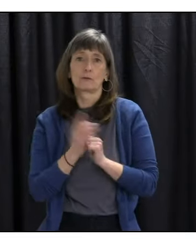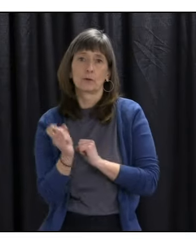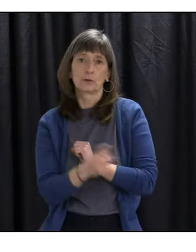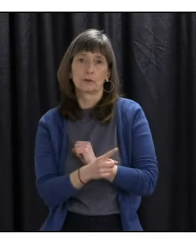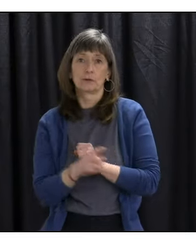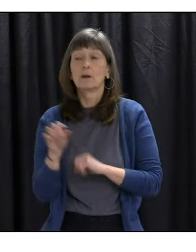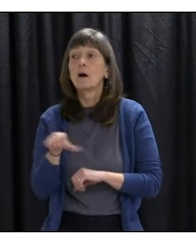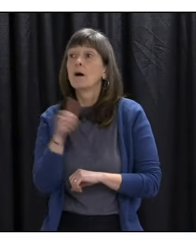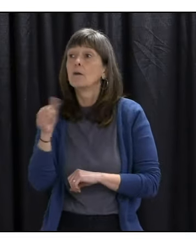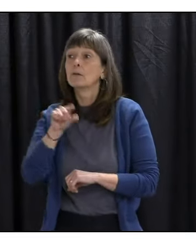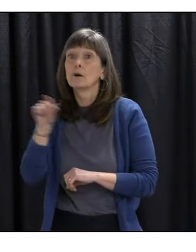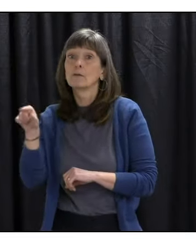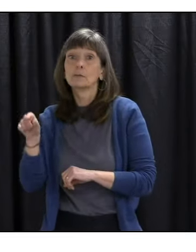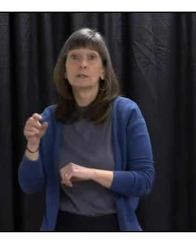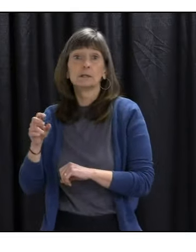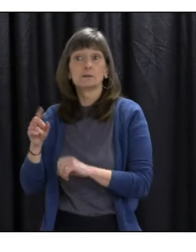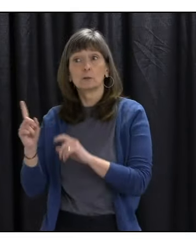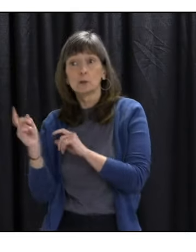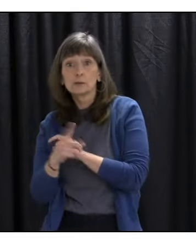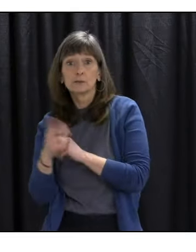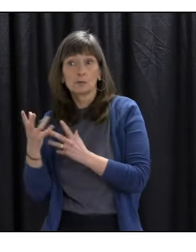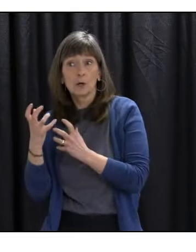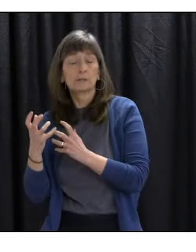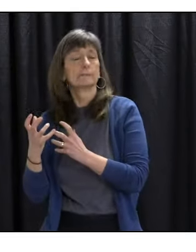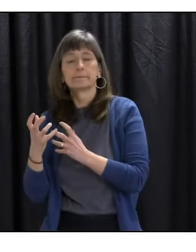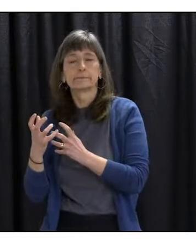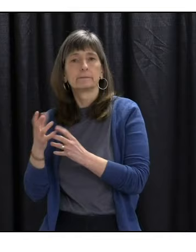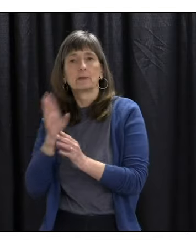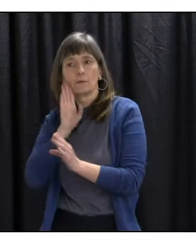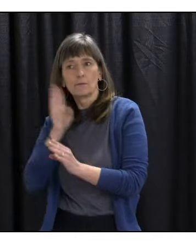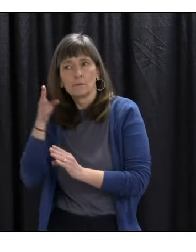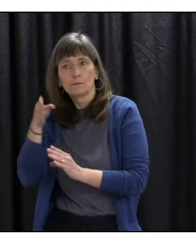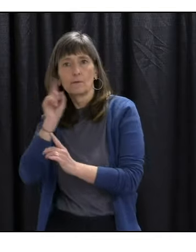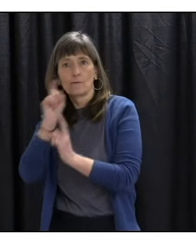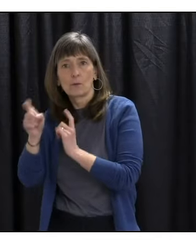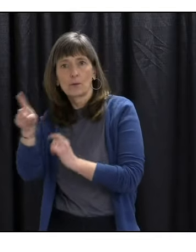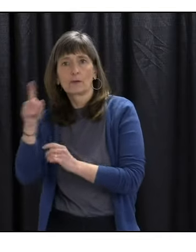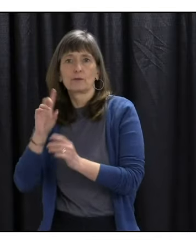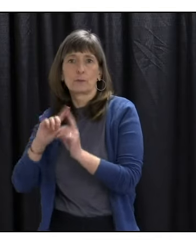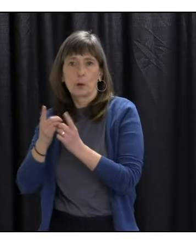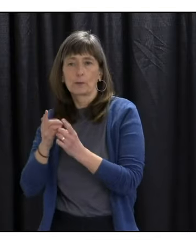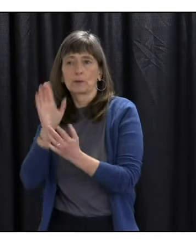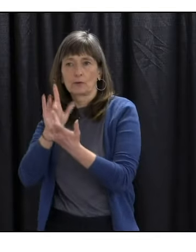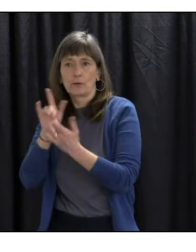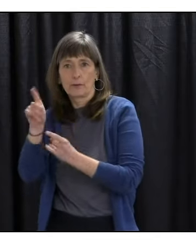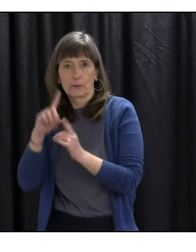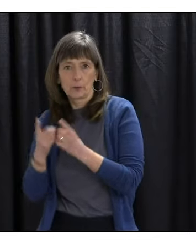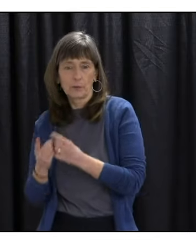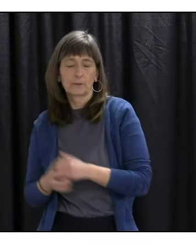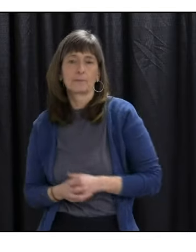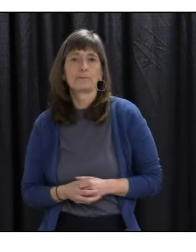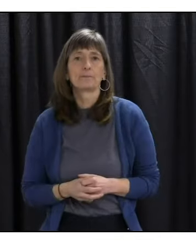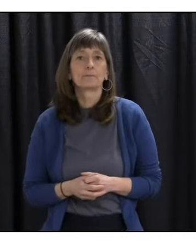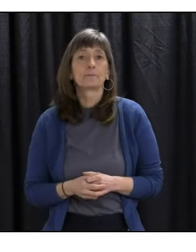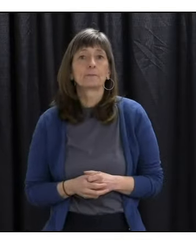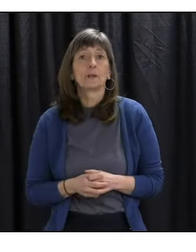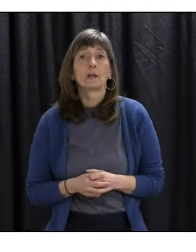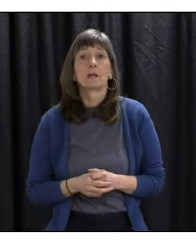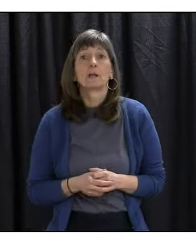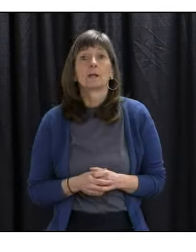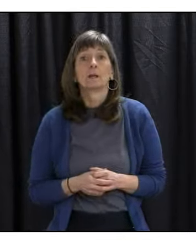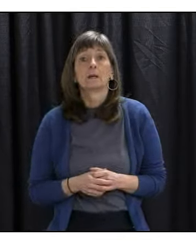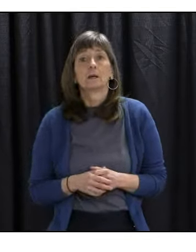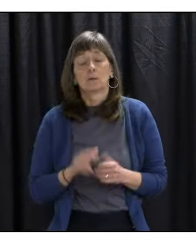government issues should be directed to the appropriate department or agency for response. Reporters will ask questions in the order they registered for today's